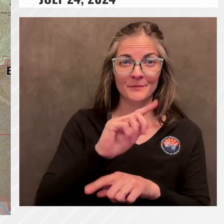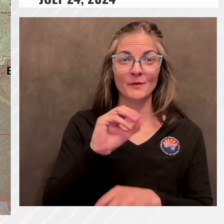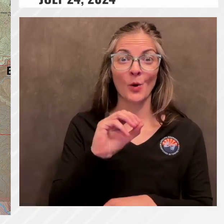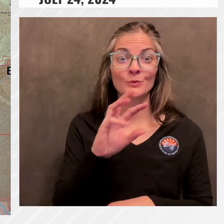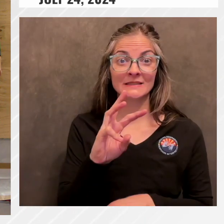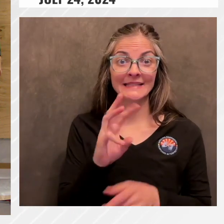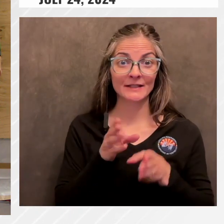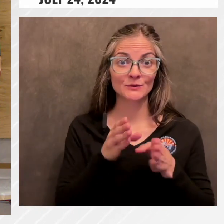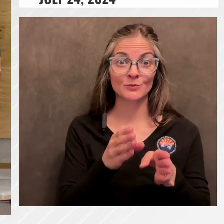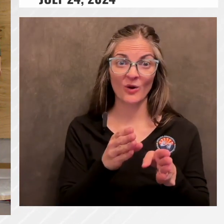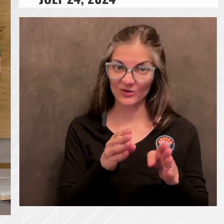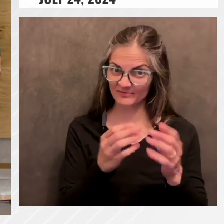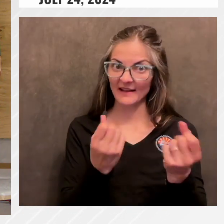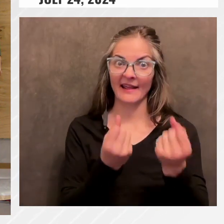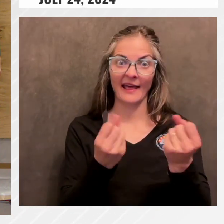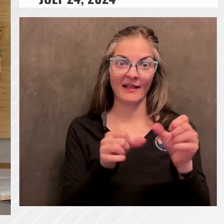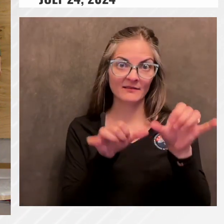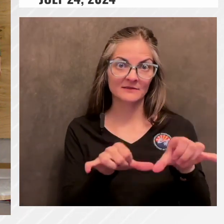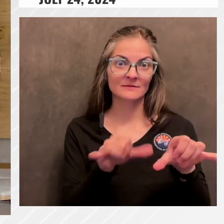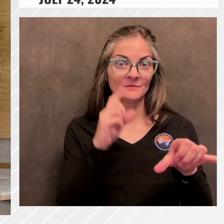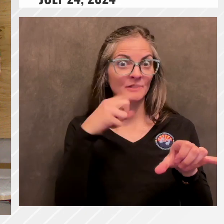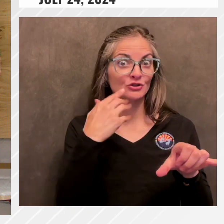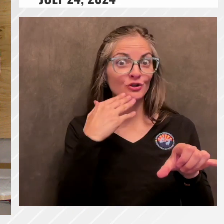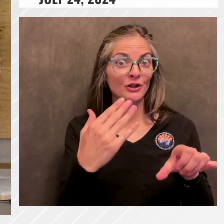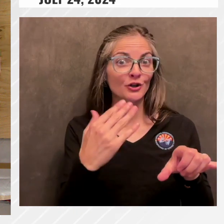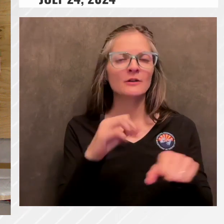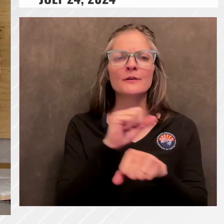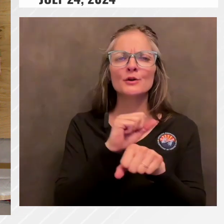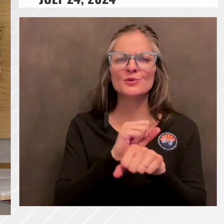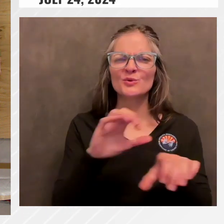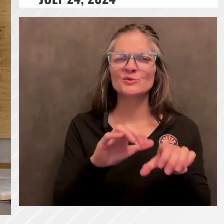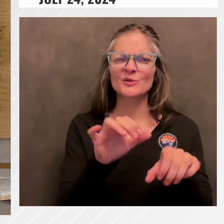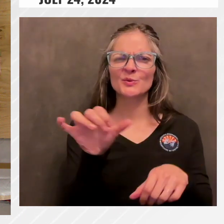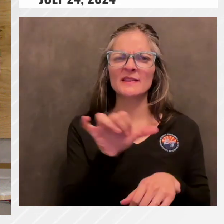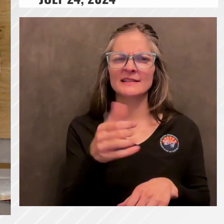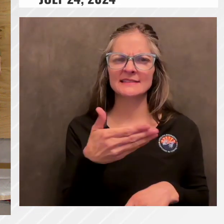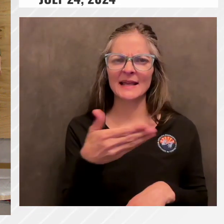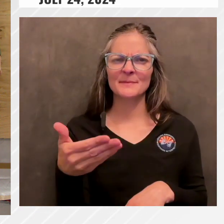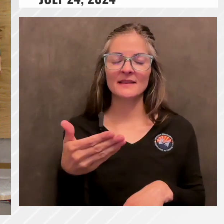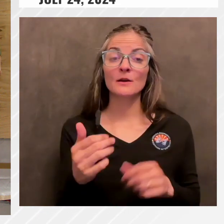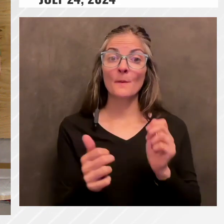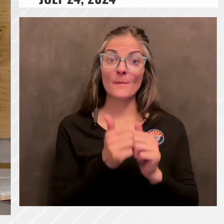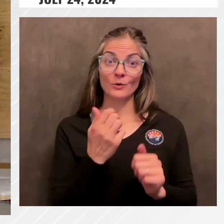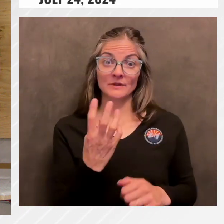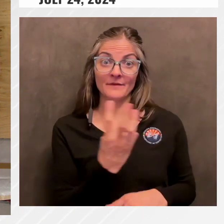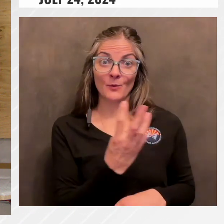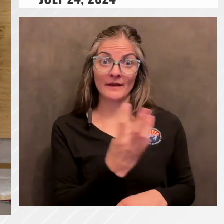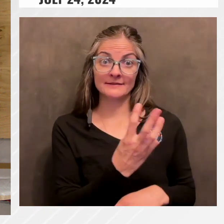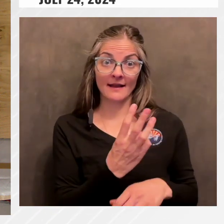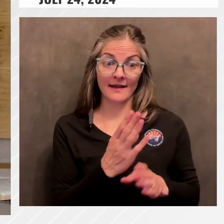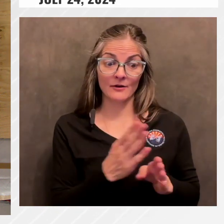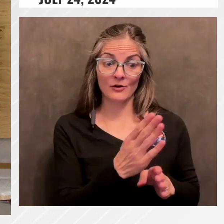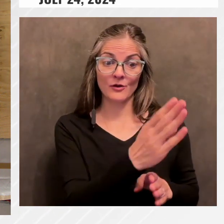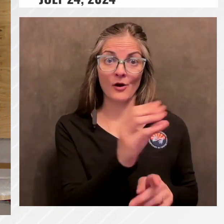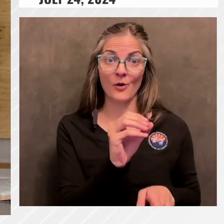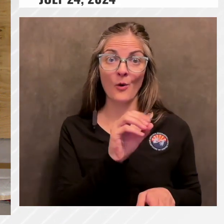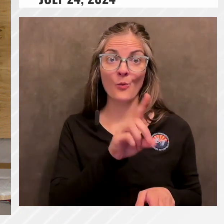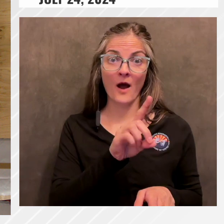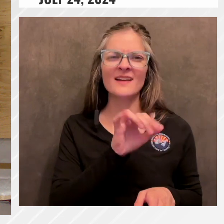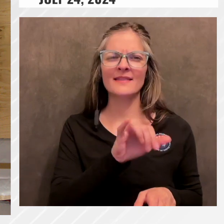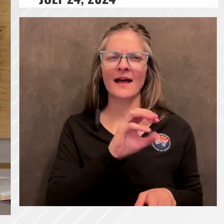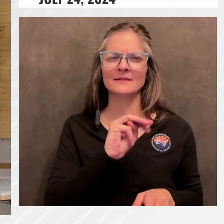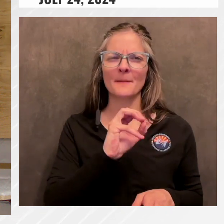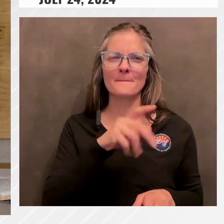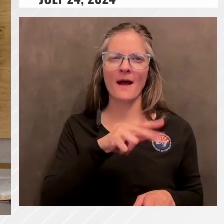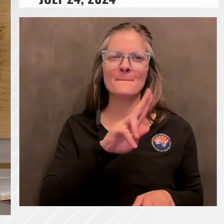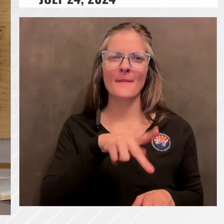Crews are doing the same thing. Most of this west side along the 01 road is mop up and patrol, and crews are working on